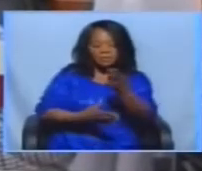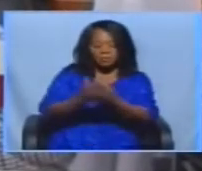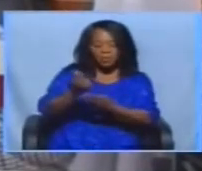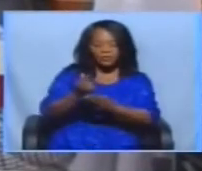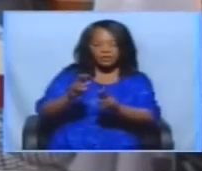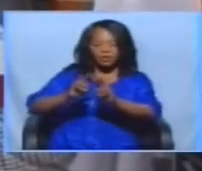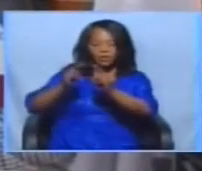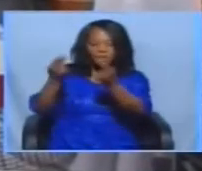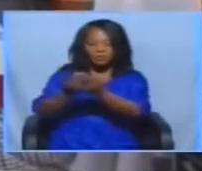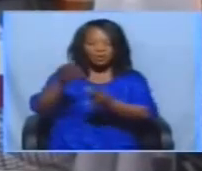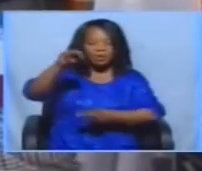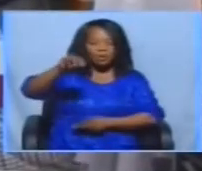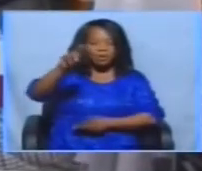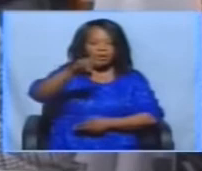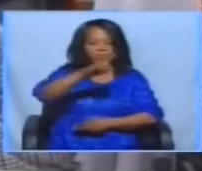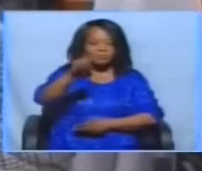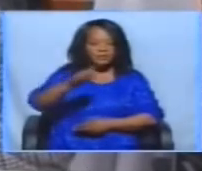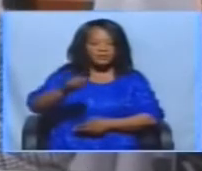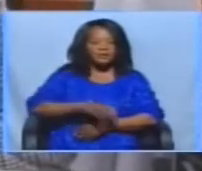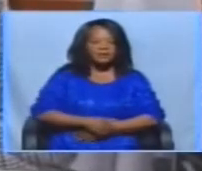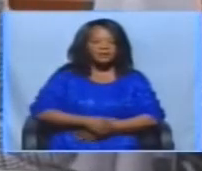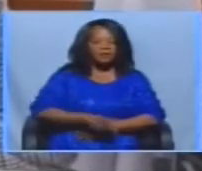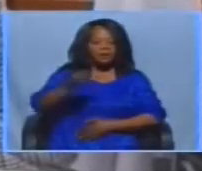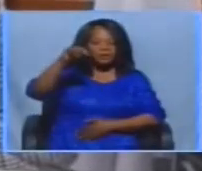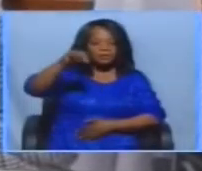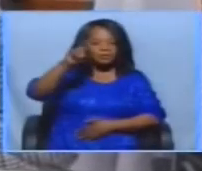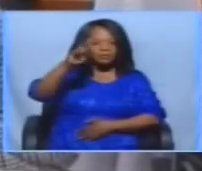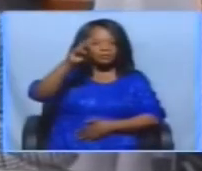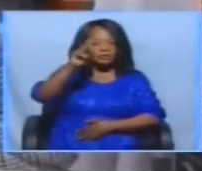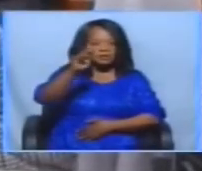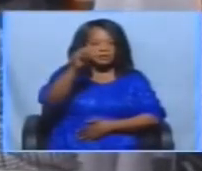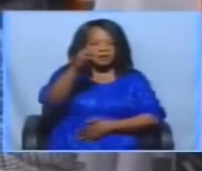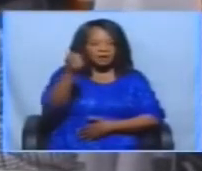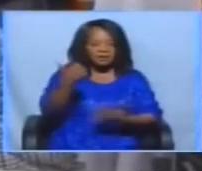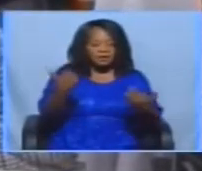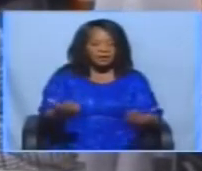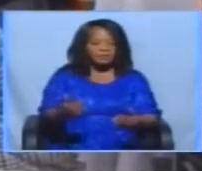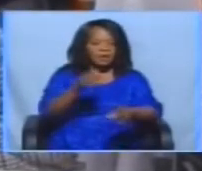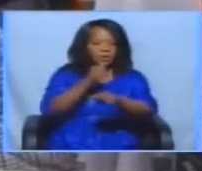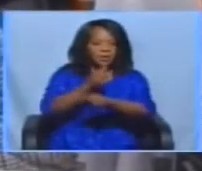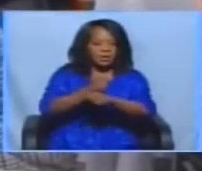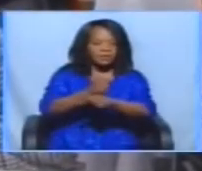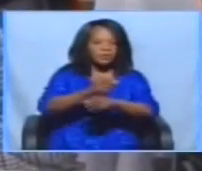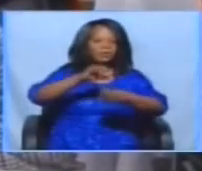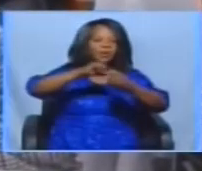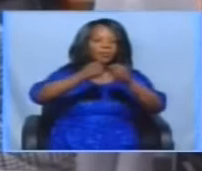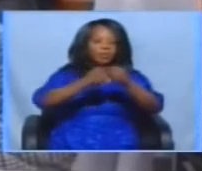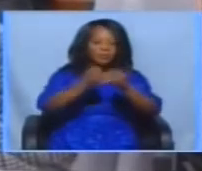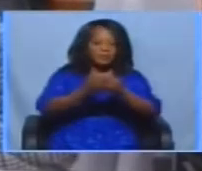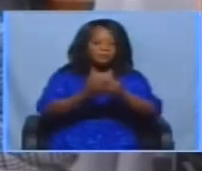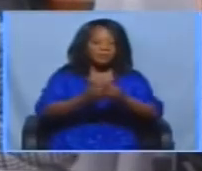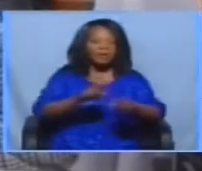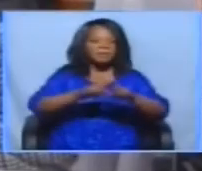from Moose and Numau are handling the matter. And my only